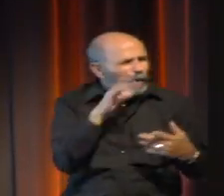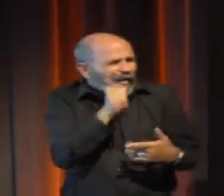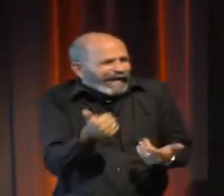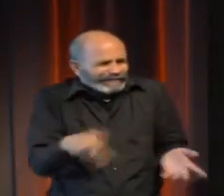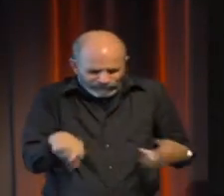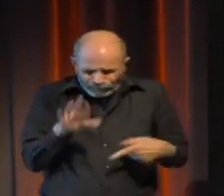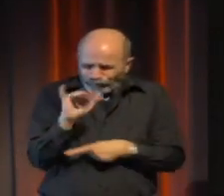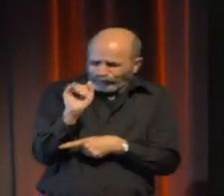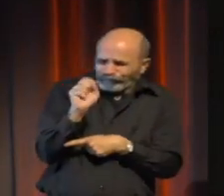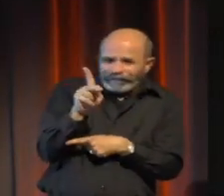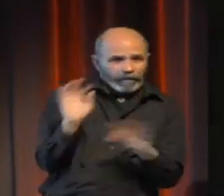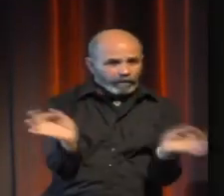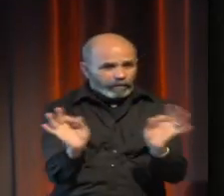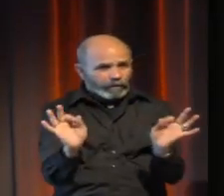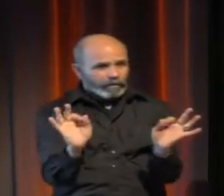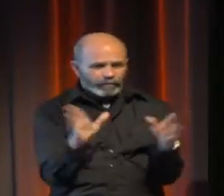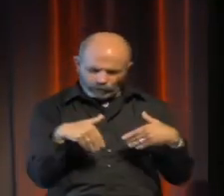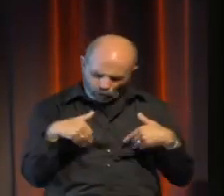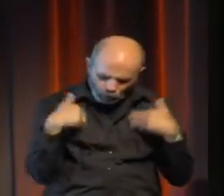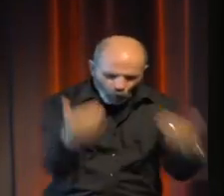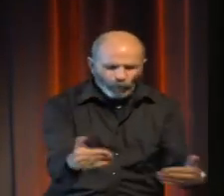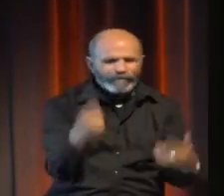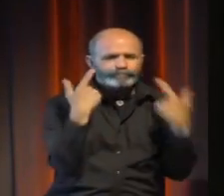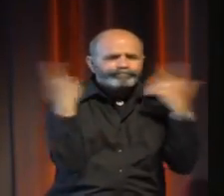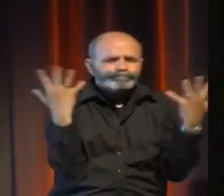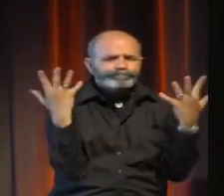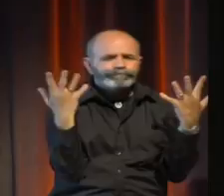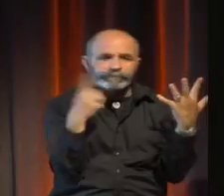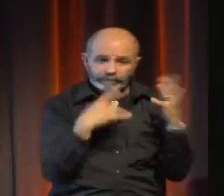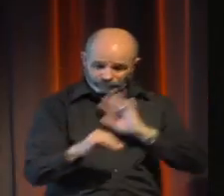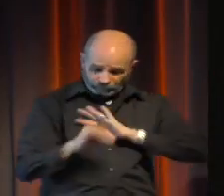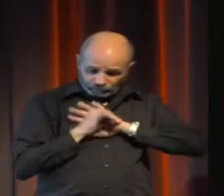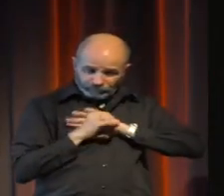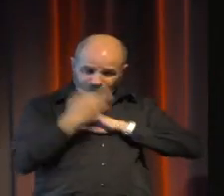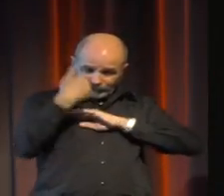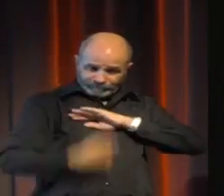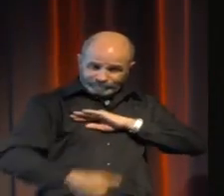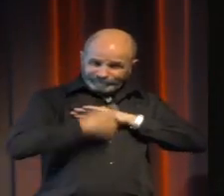ourselves, how we present ourselves, and we also get to broaden